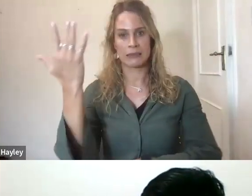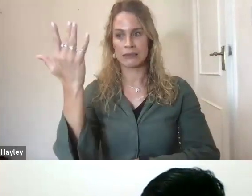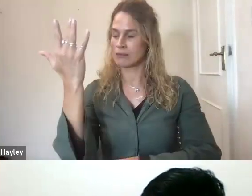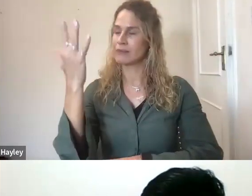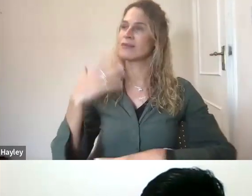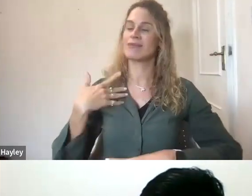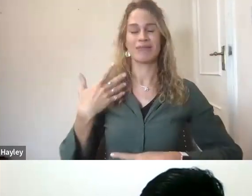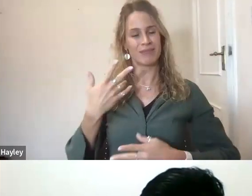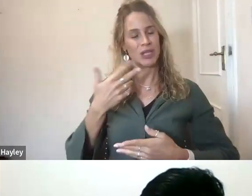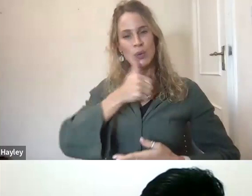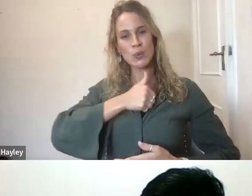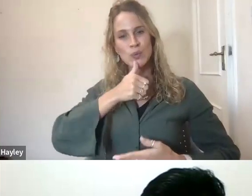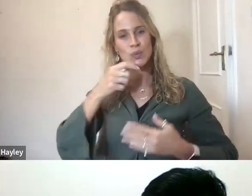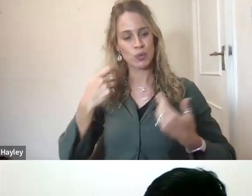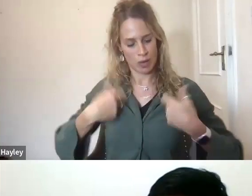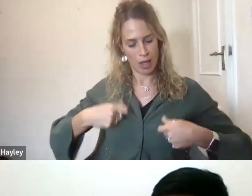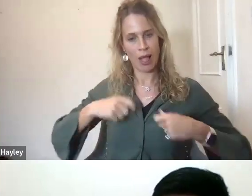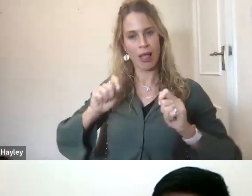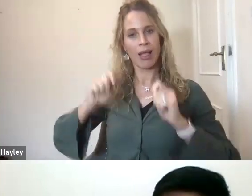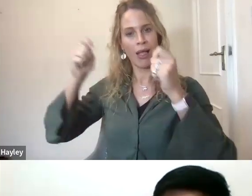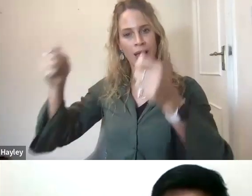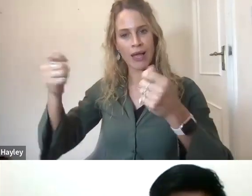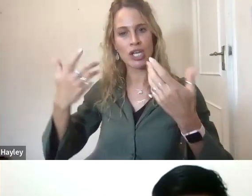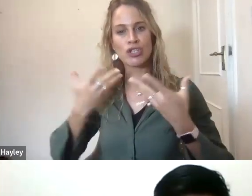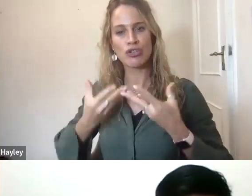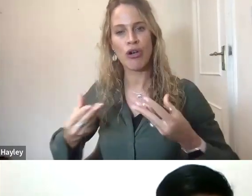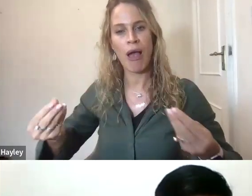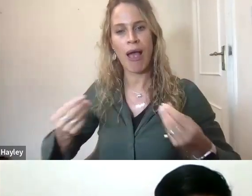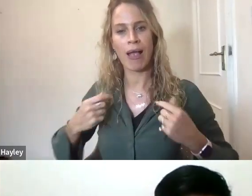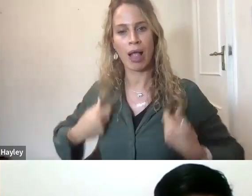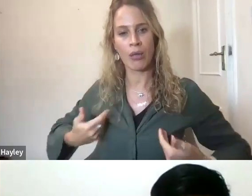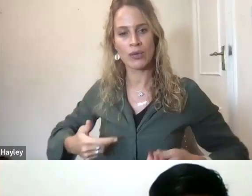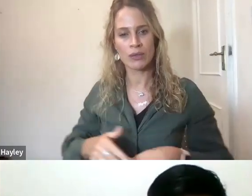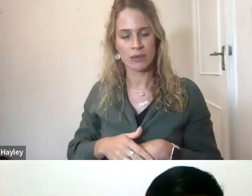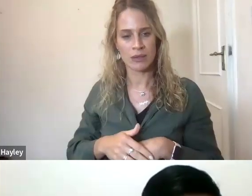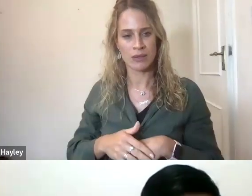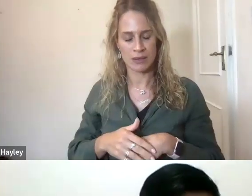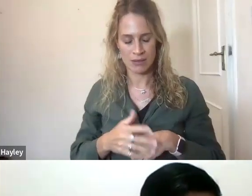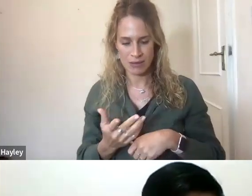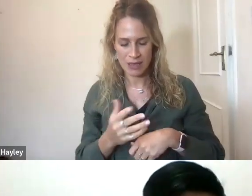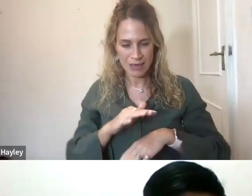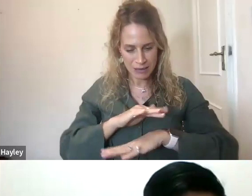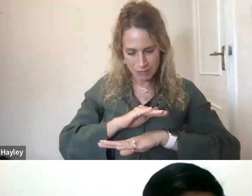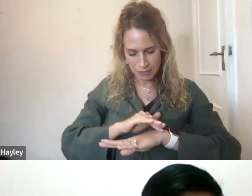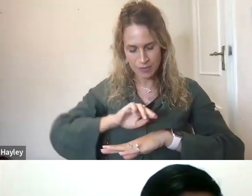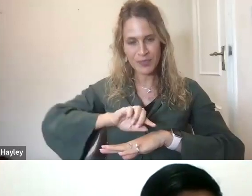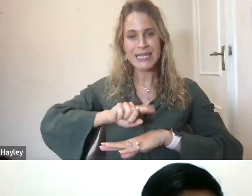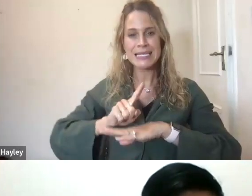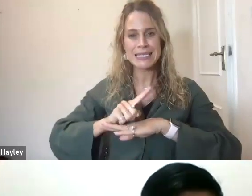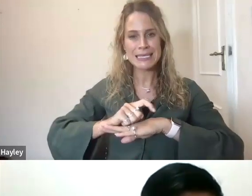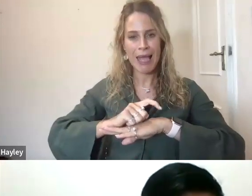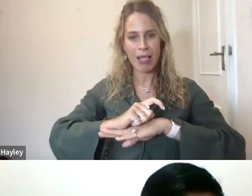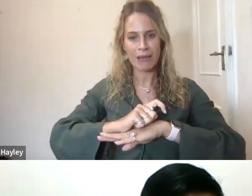clothes. Inside the dugout sand the lorries haul, small snails curl up and die.